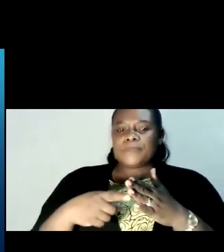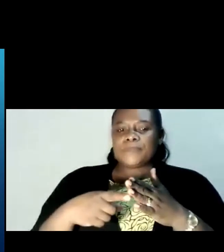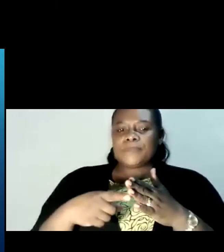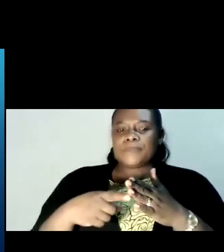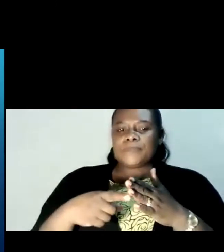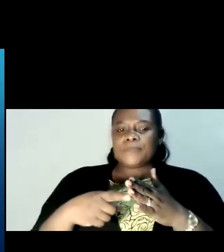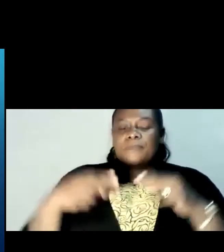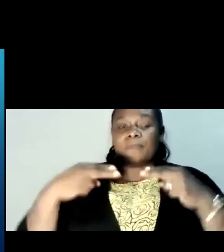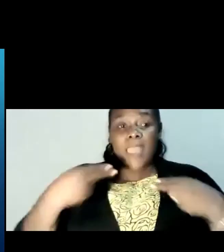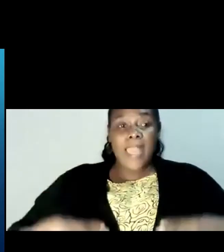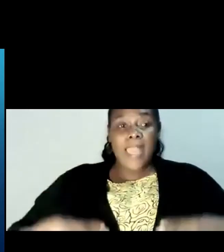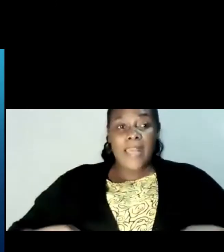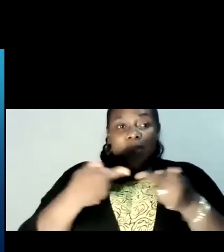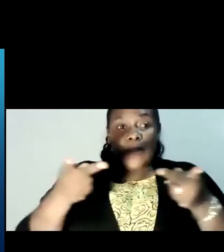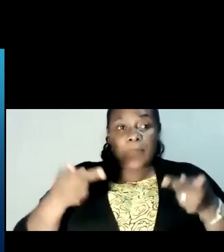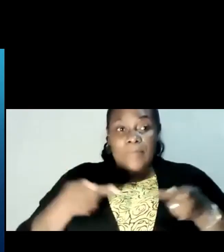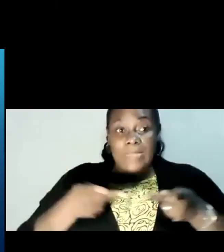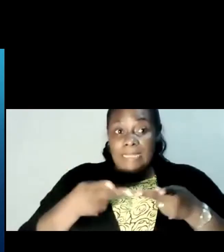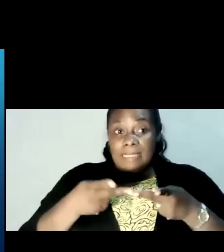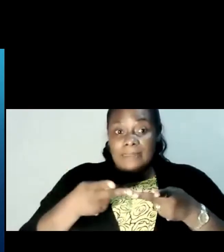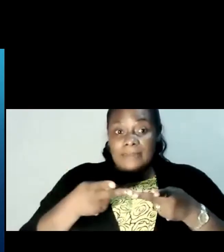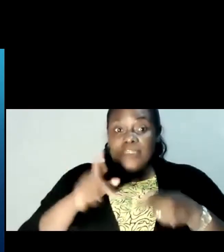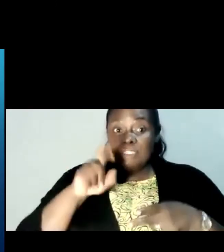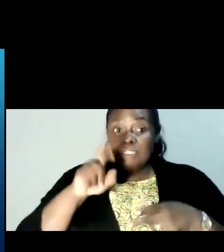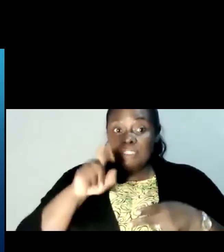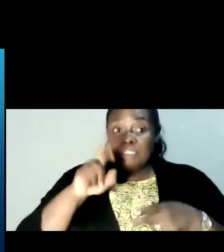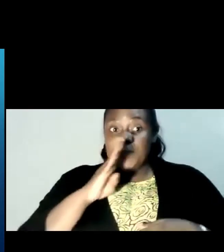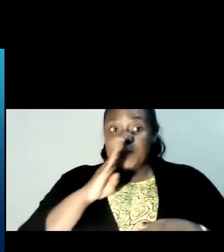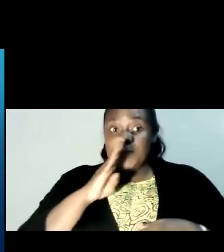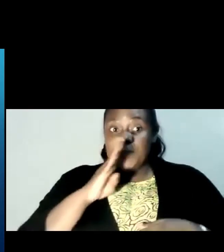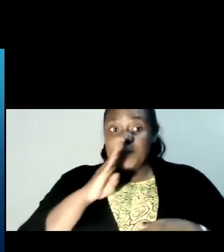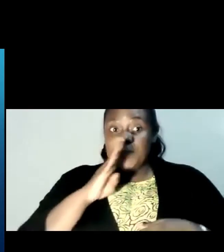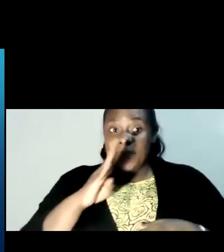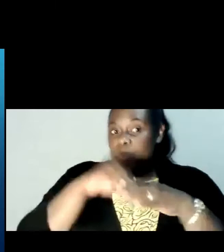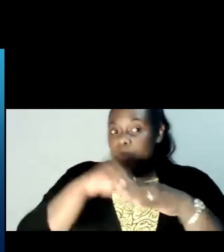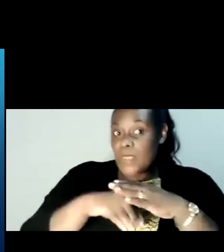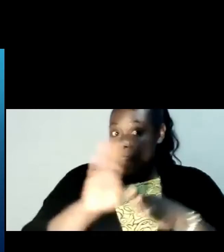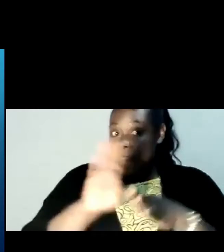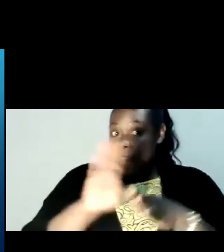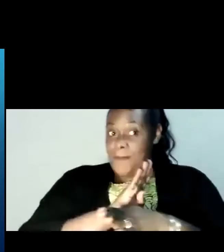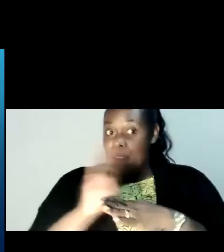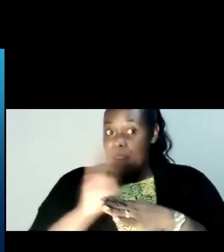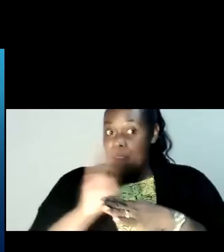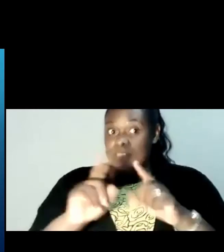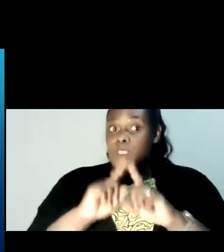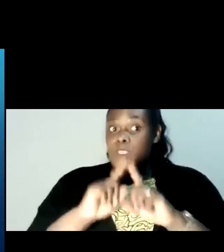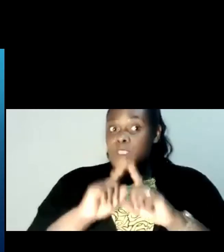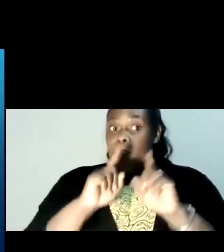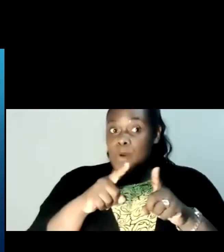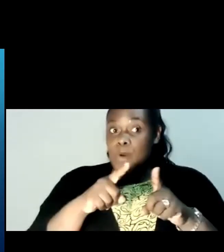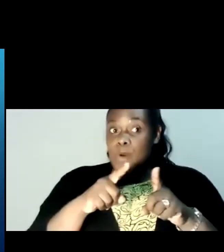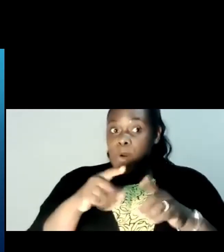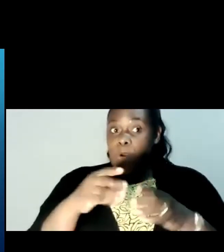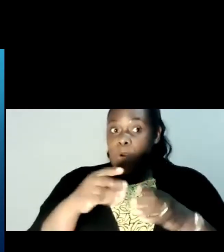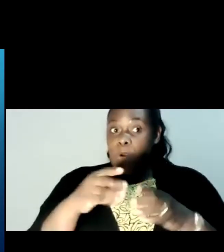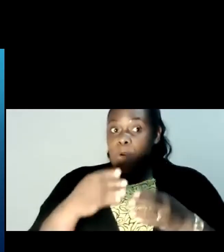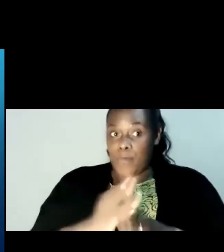So in Barbados, when we go to buy food, we usually